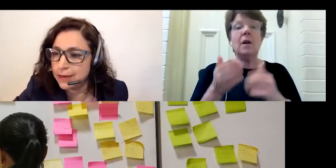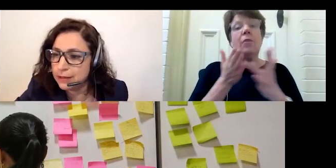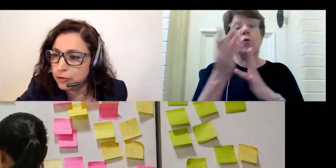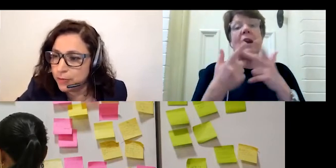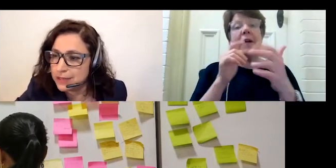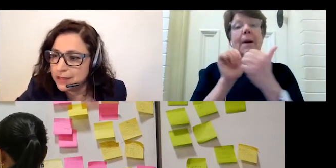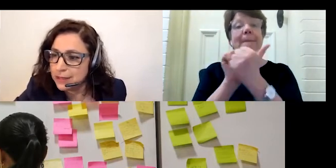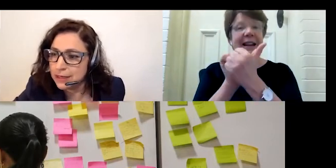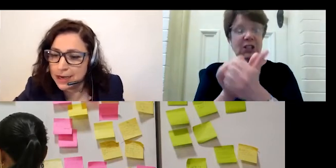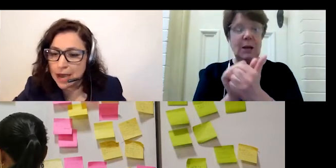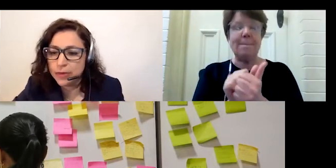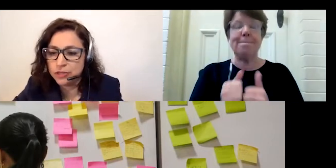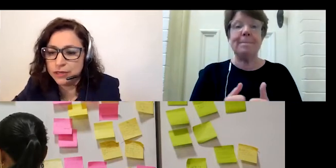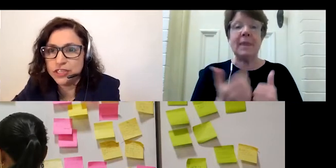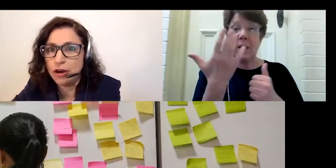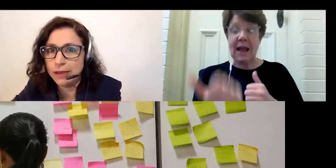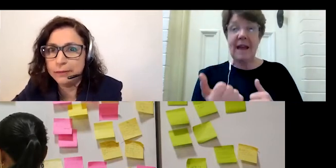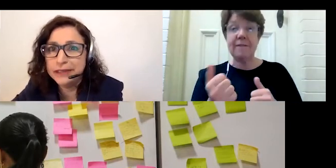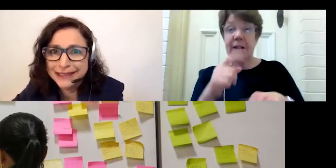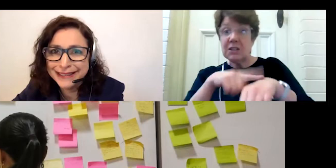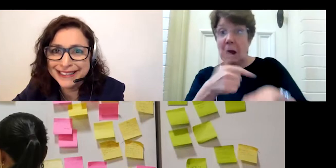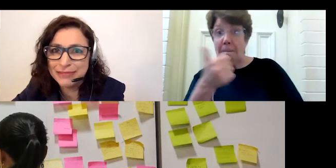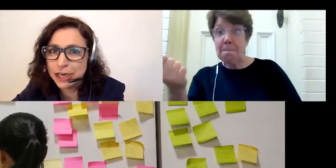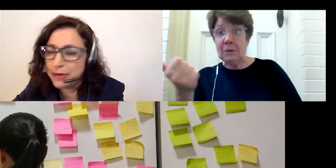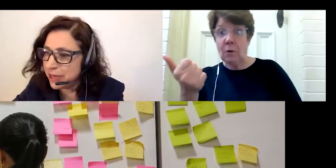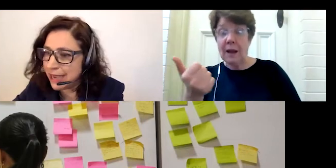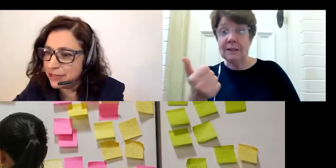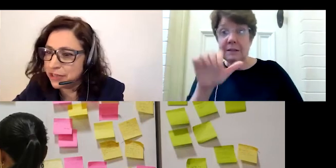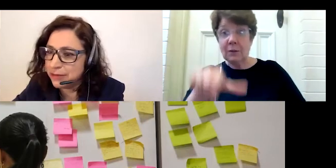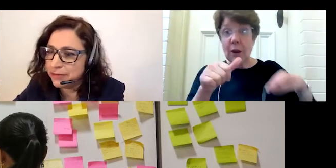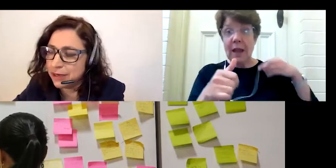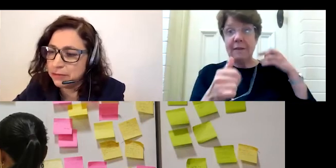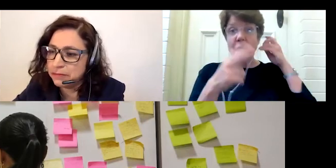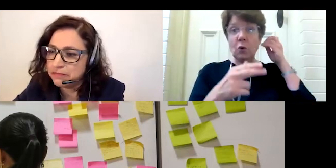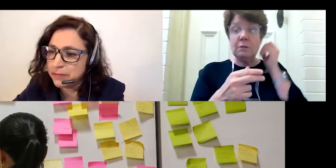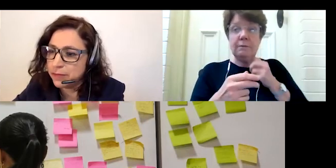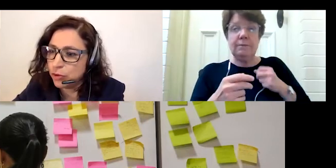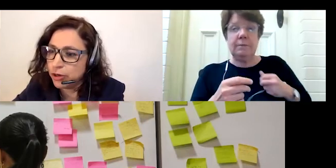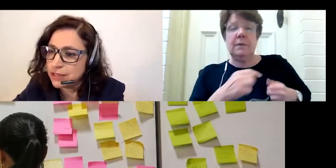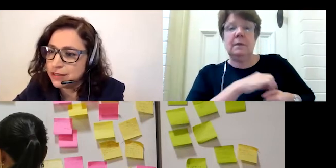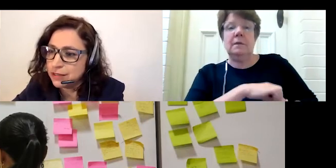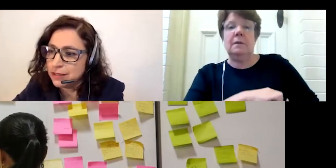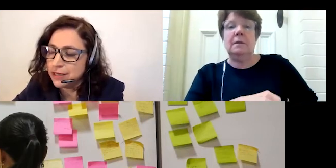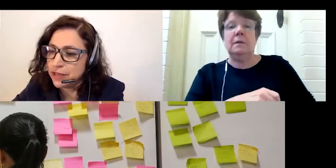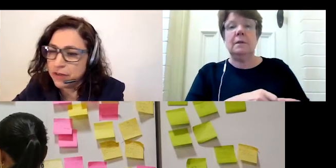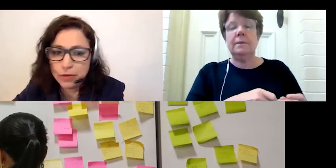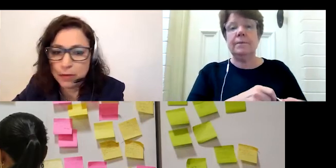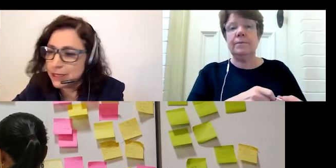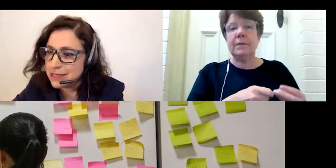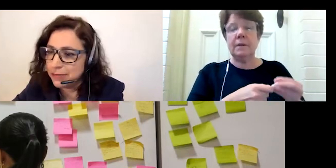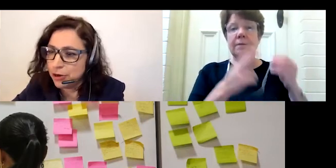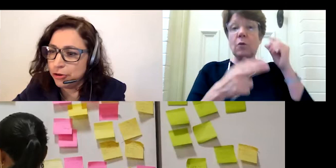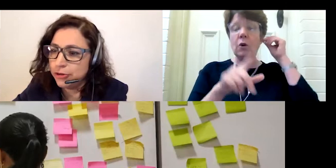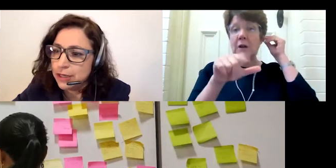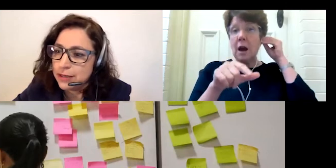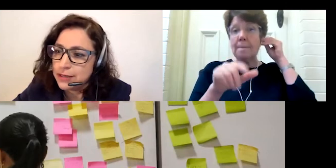more about in a little bit. How am I doing for time? Am I going okay for time? A bit worried. If I'm not, please